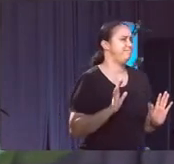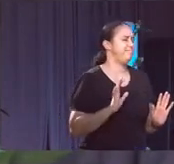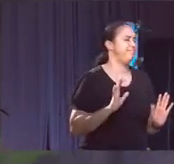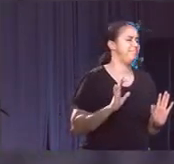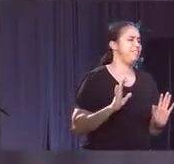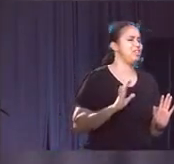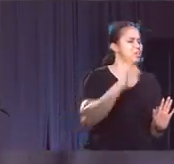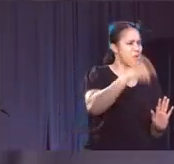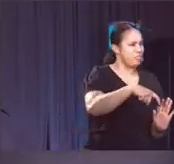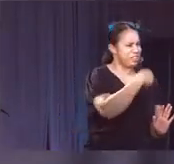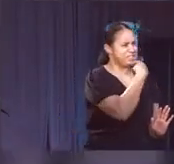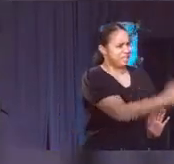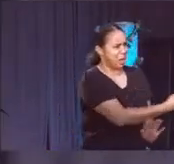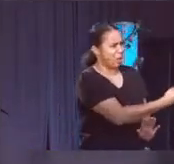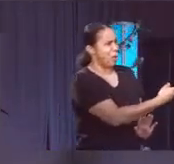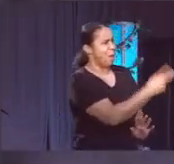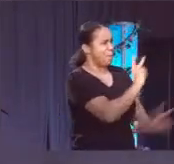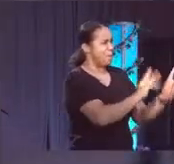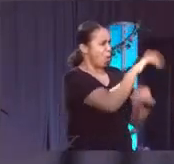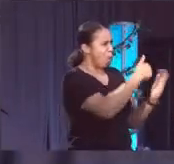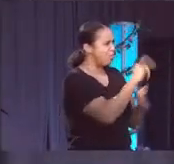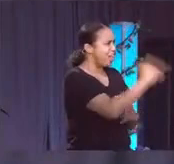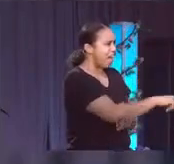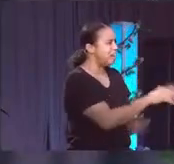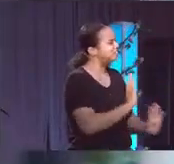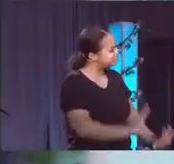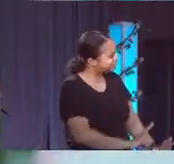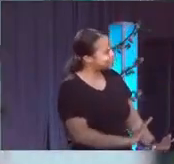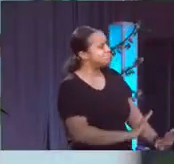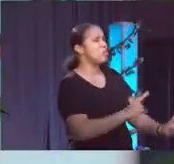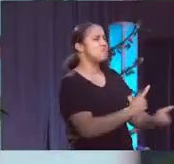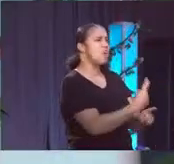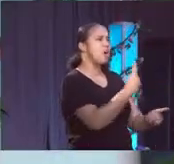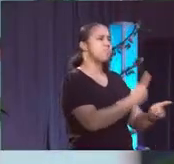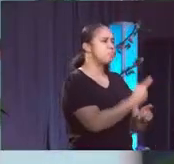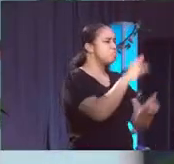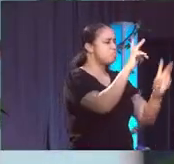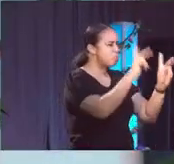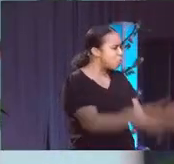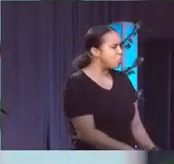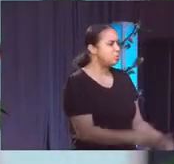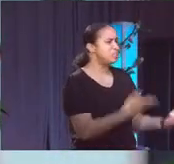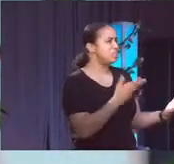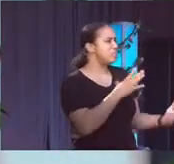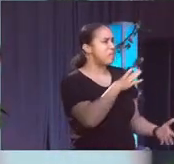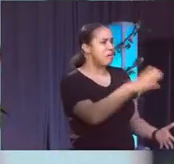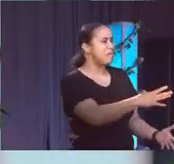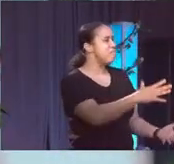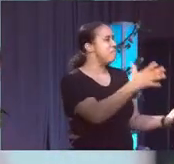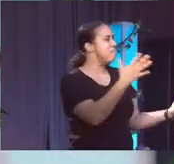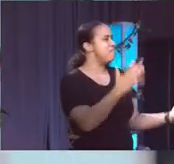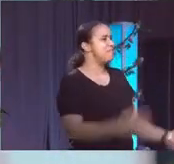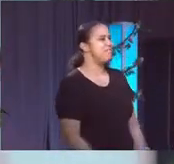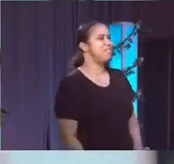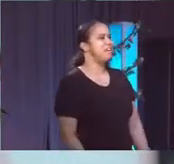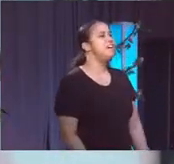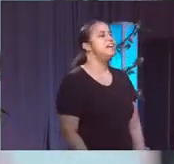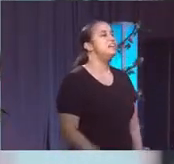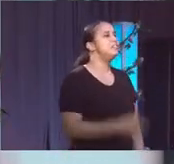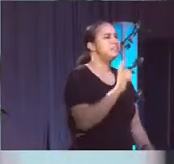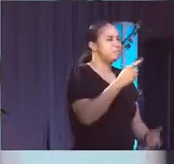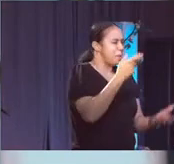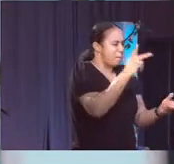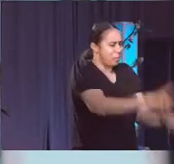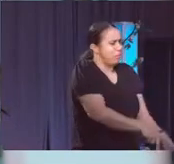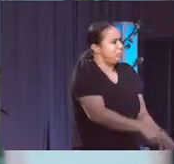you don't have to put all of that on people. You got to meet people where they are. Just be a person. How about that? Just be a